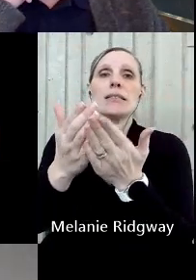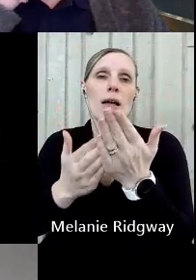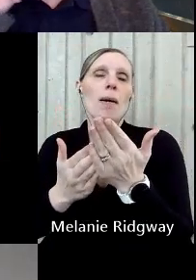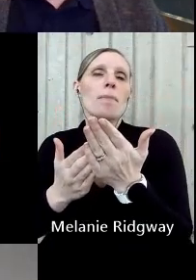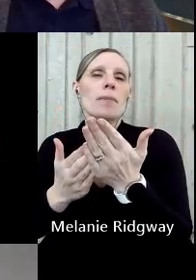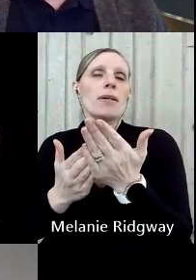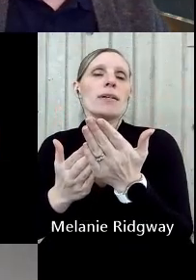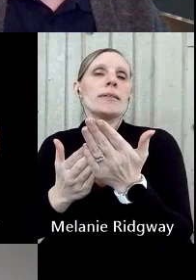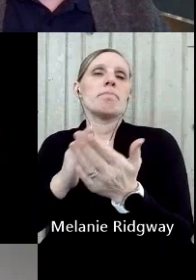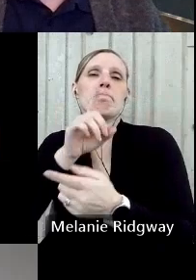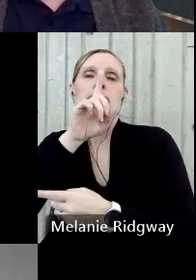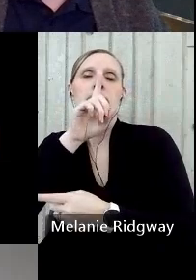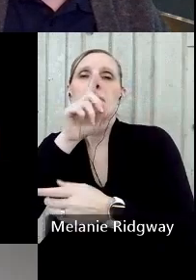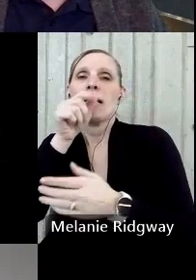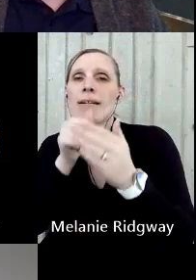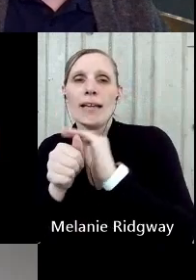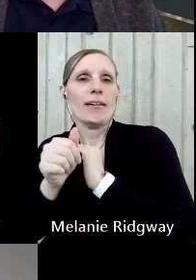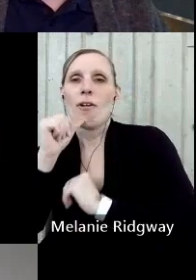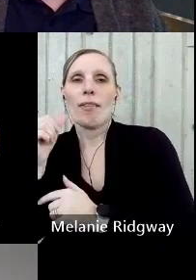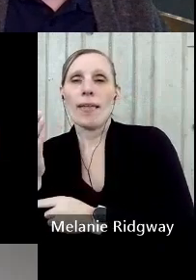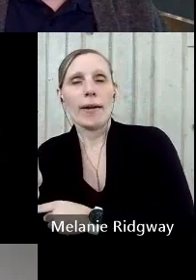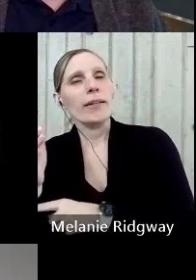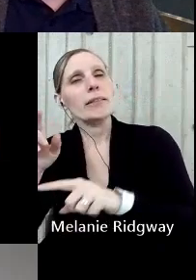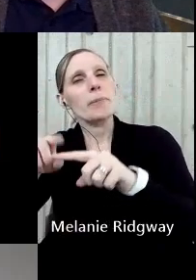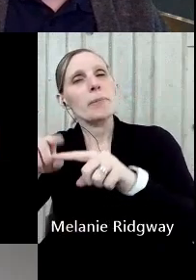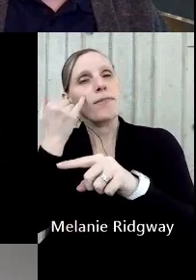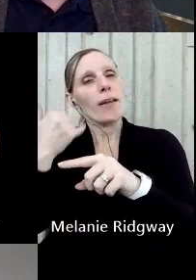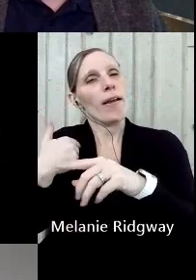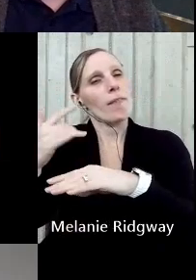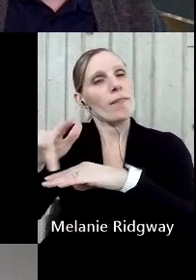job seekers, but I'm happy to share that information as well.